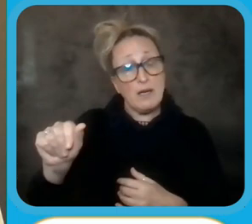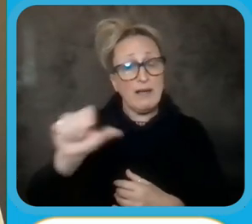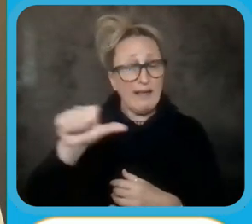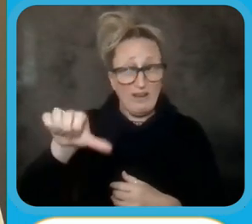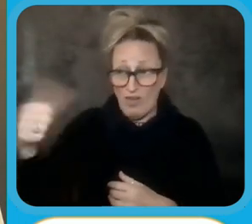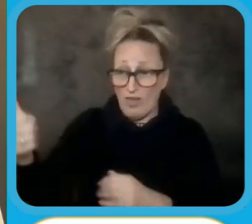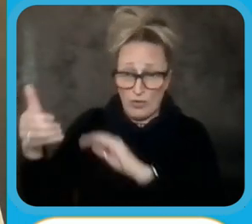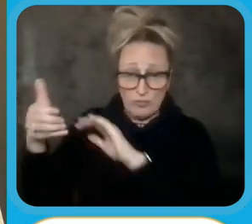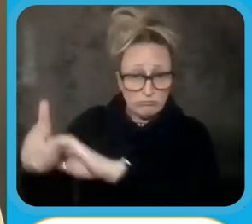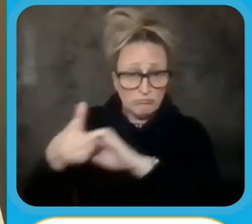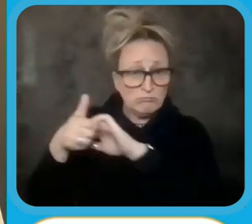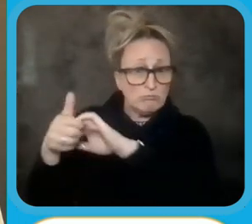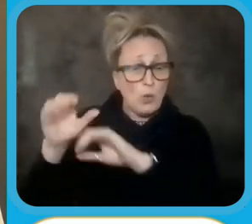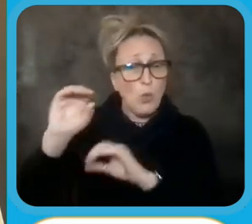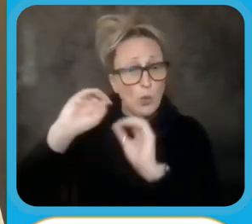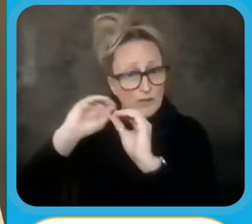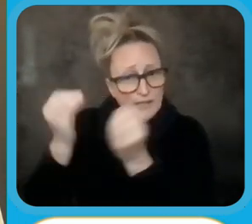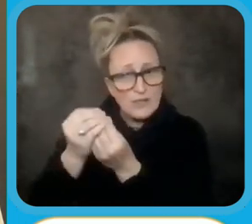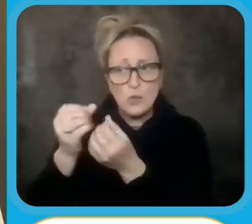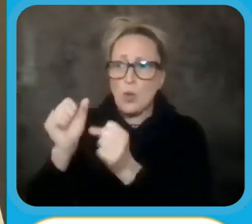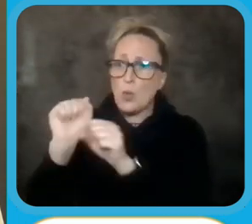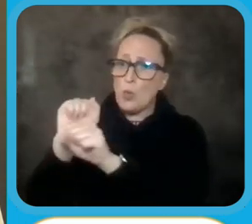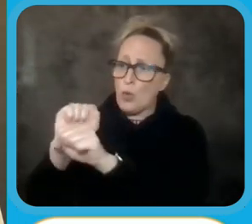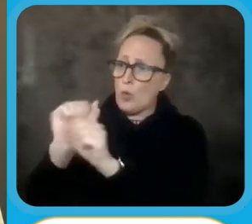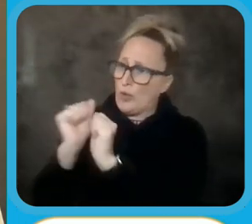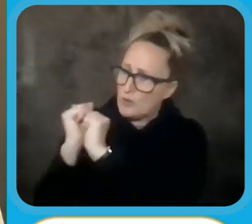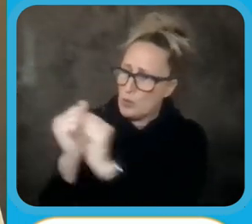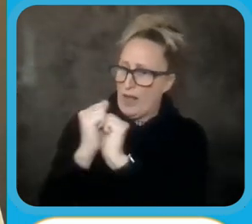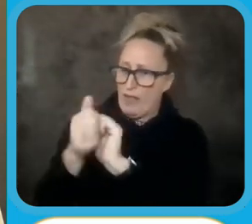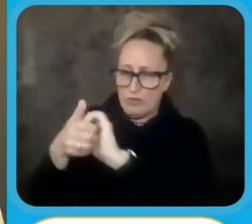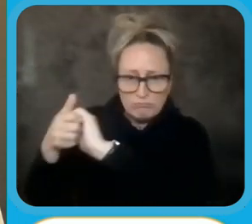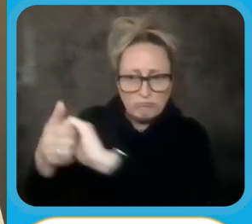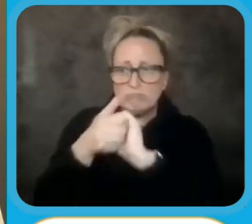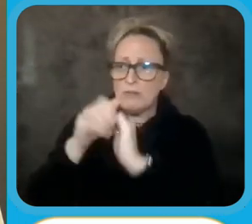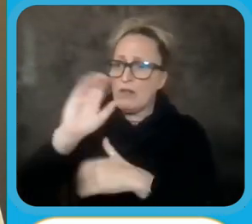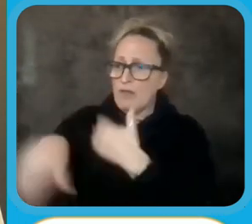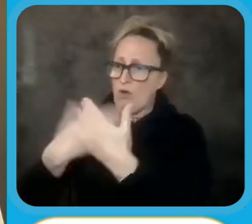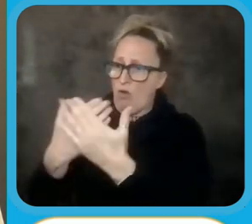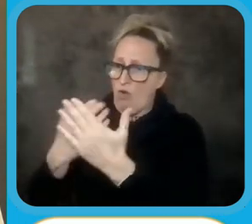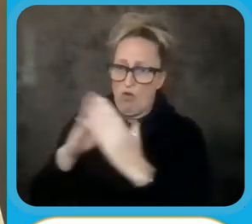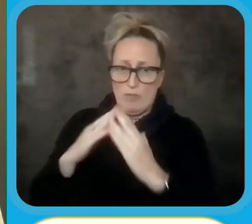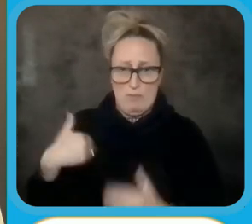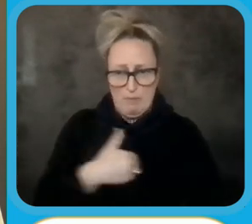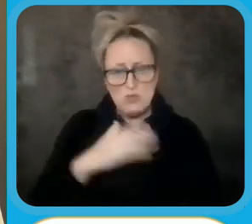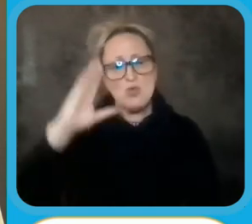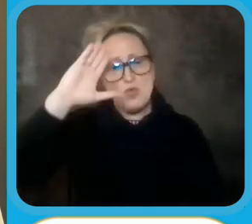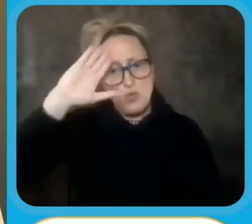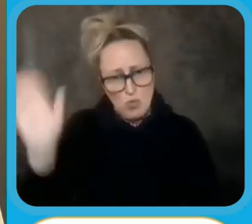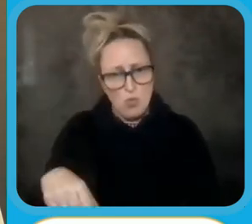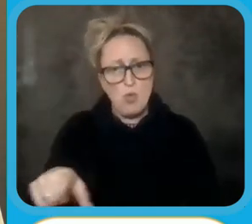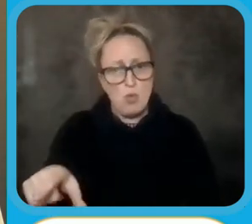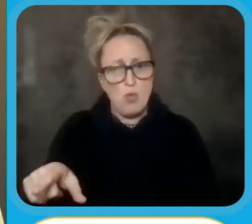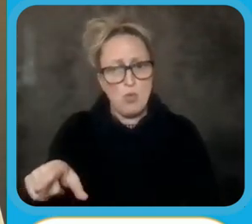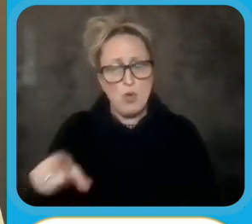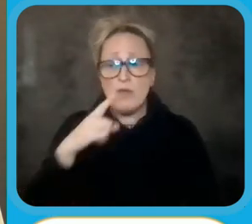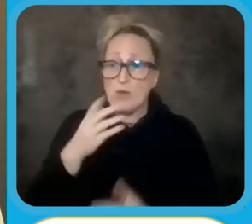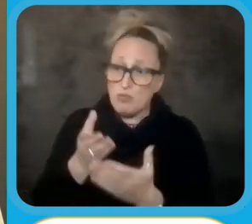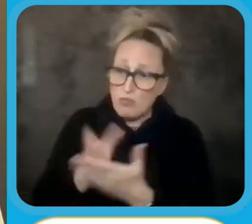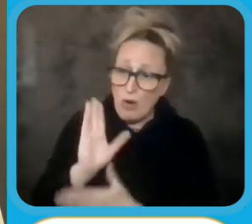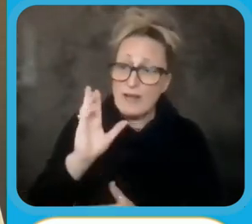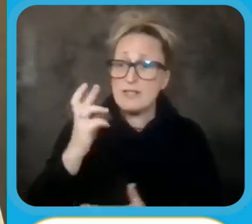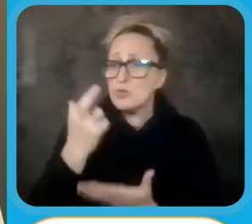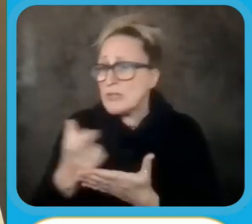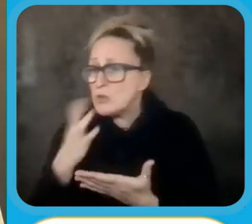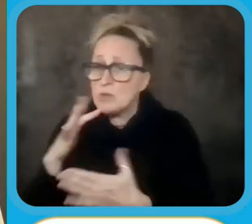partner organizations, we're working together to make sure that all community members know their rights, their